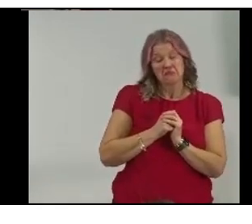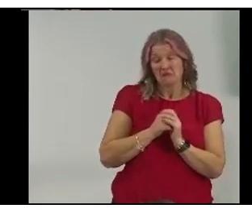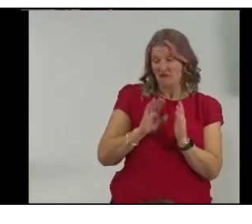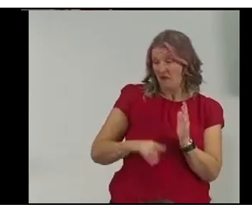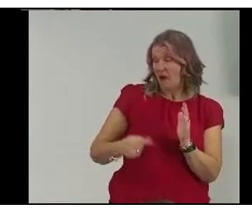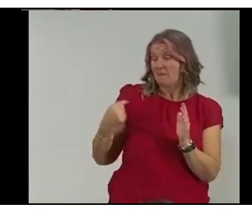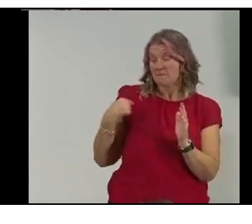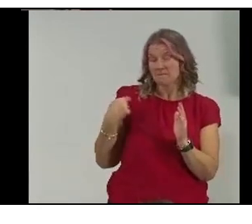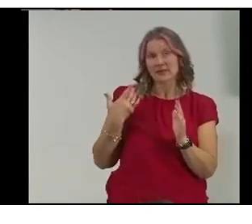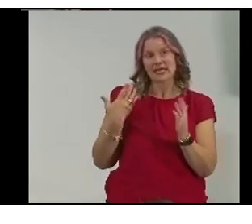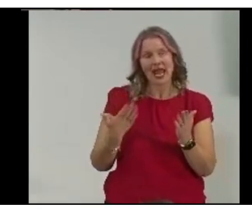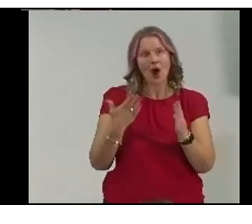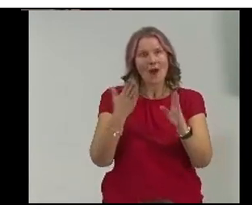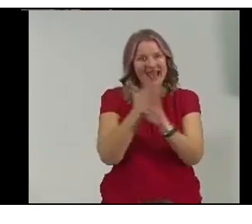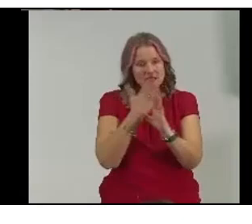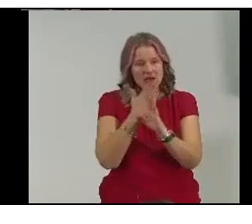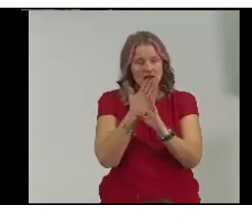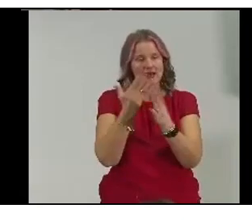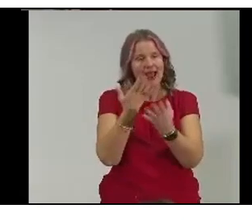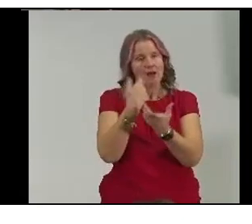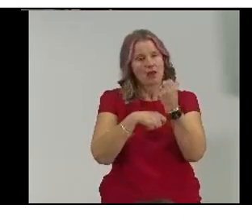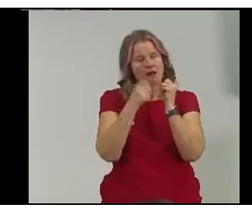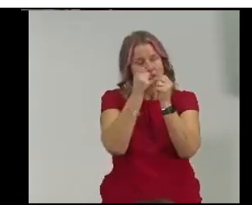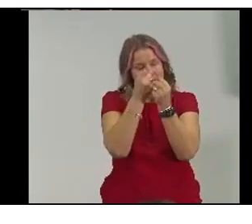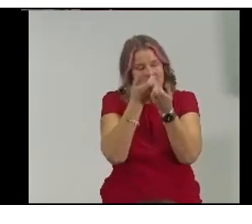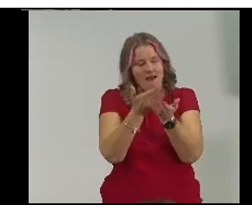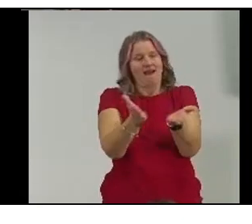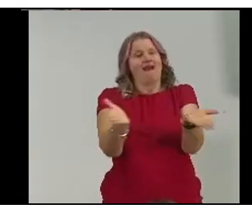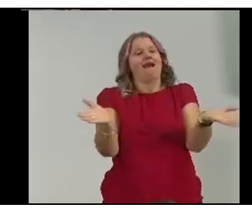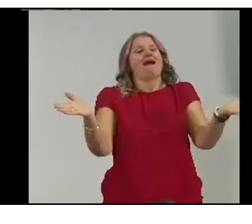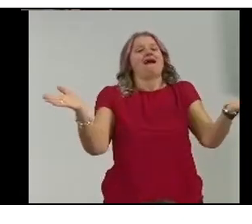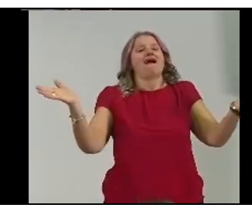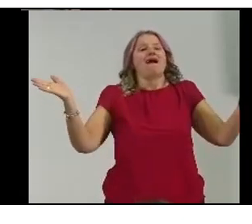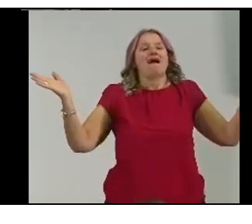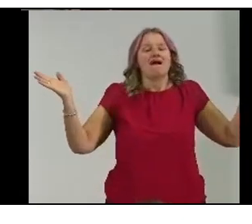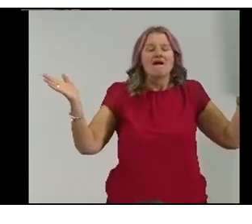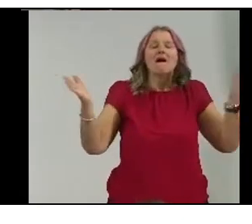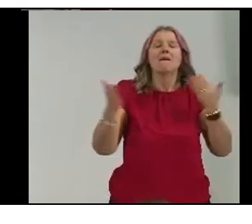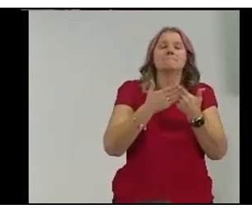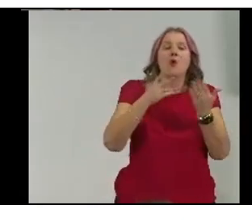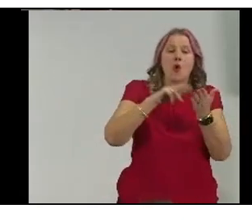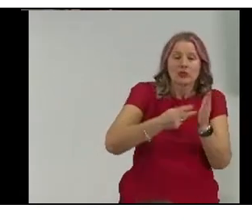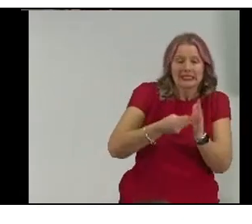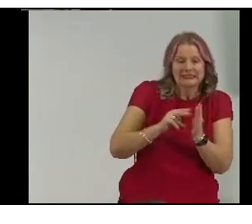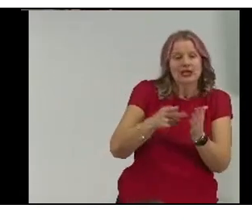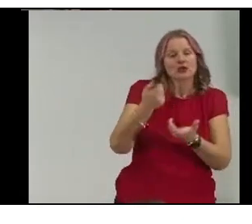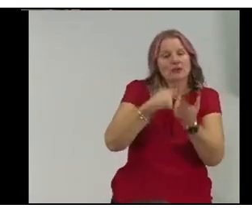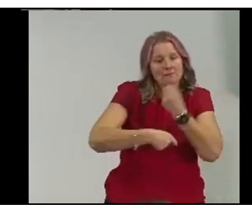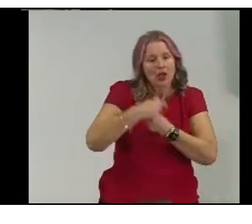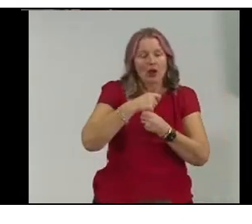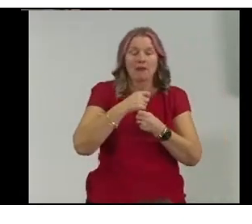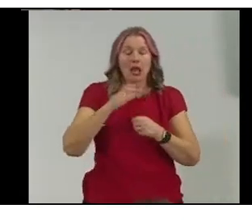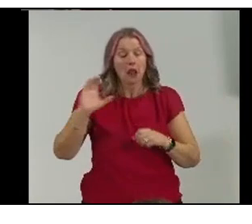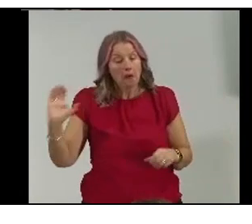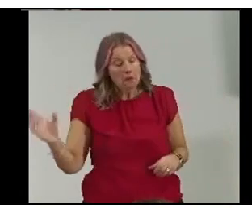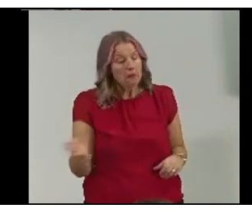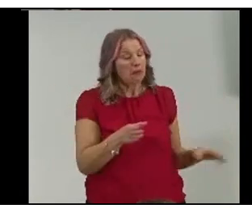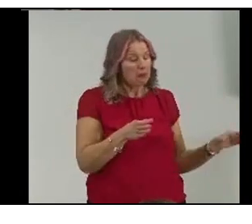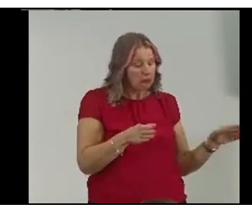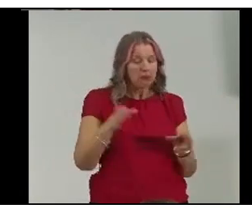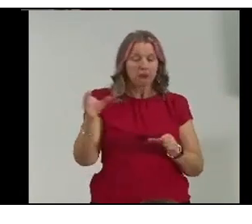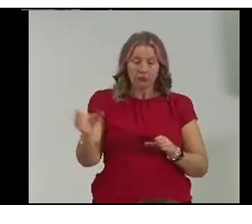being hidden to now have a place. And there's more and more organizations, corporate organizations, also hiring people with